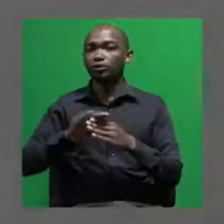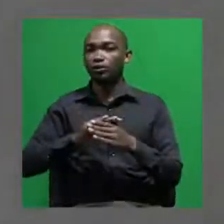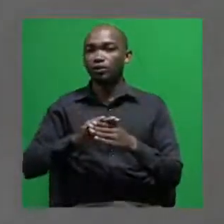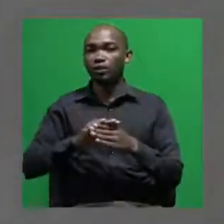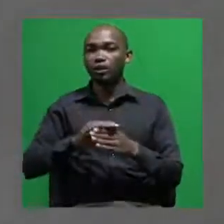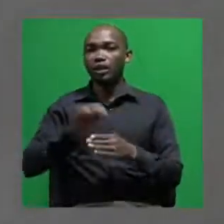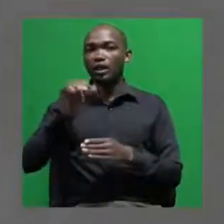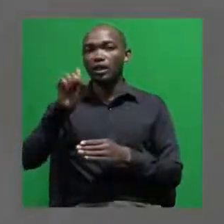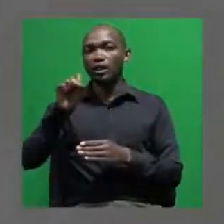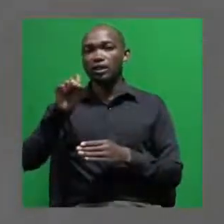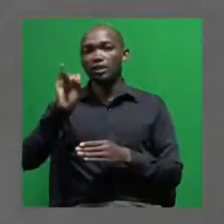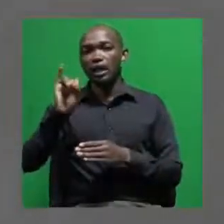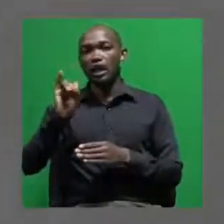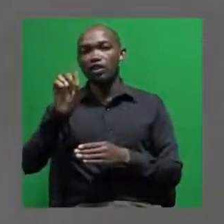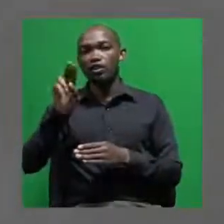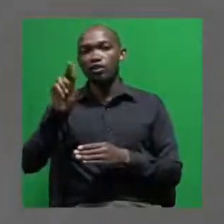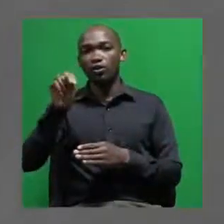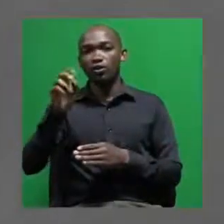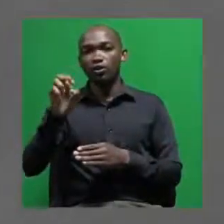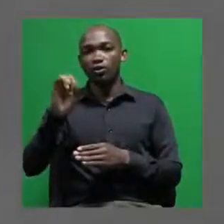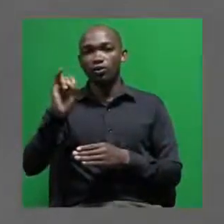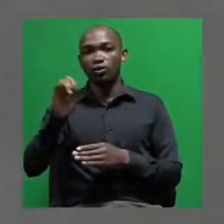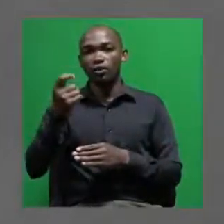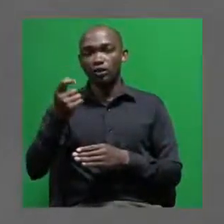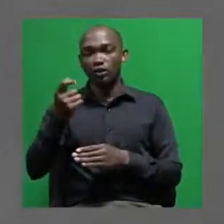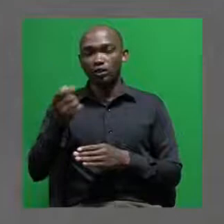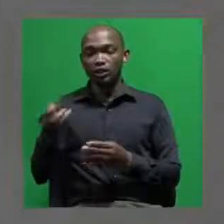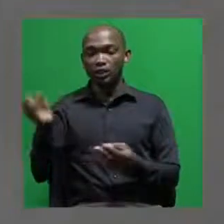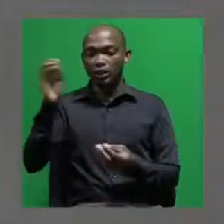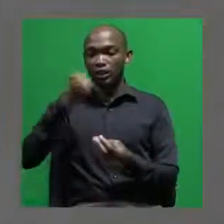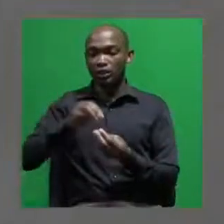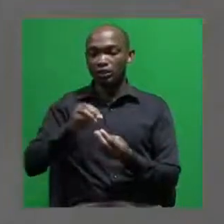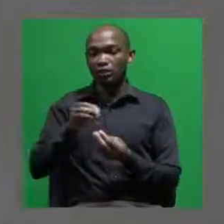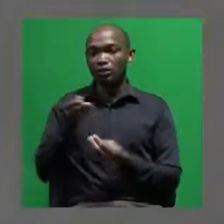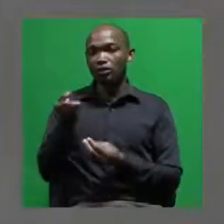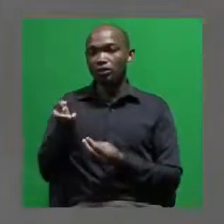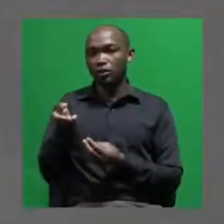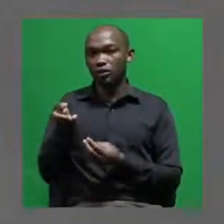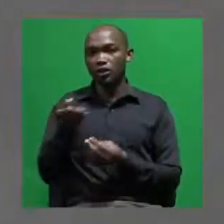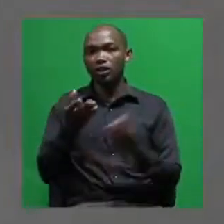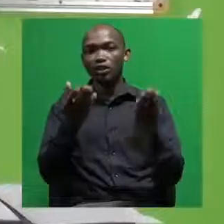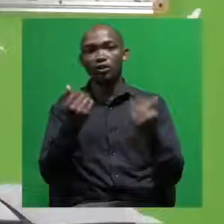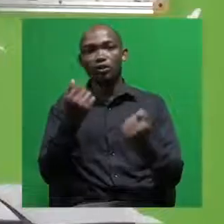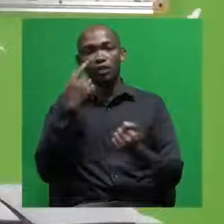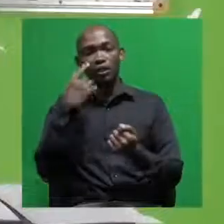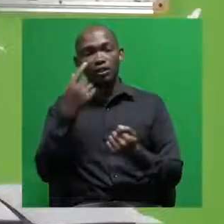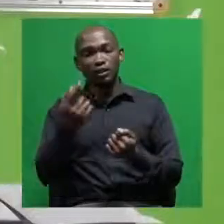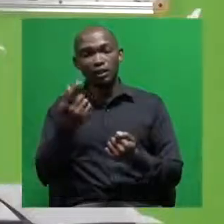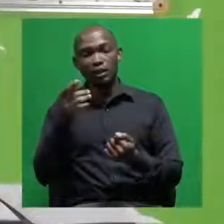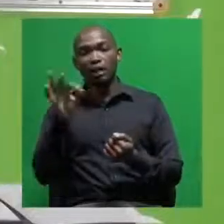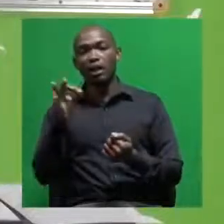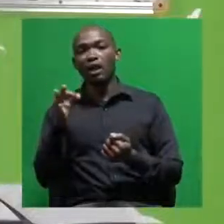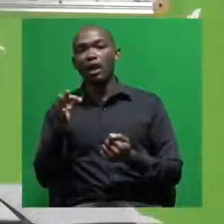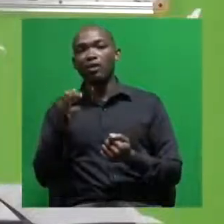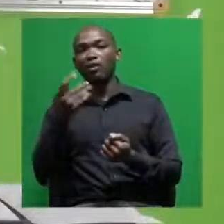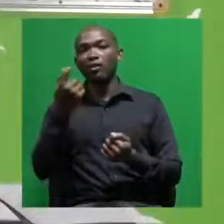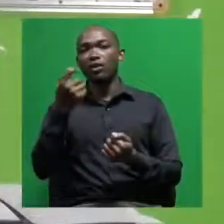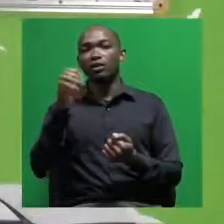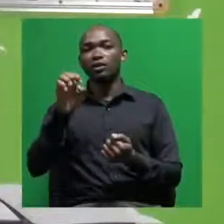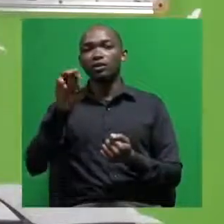to that, we can see how the temperature can be measured. I mean in terms of